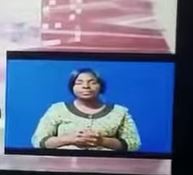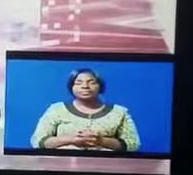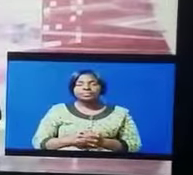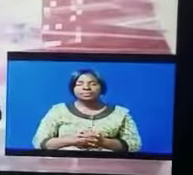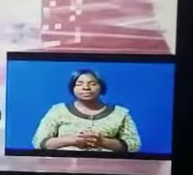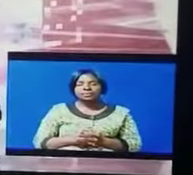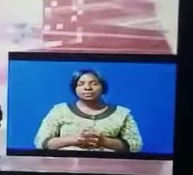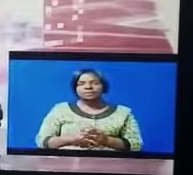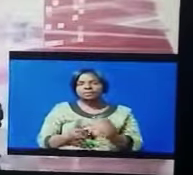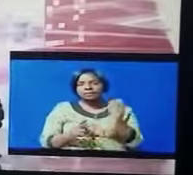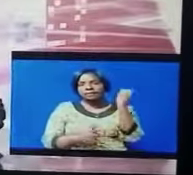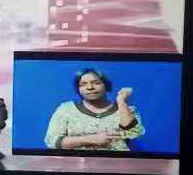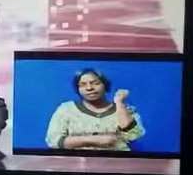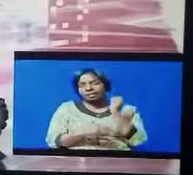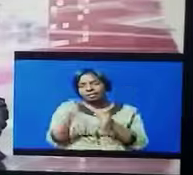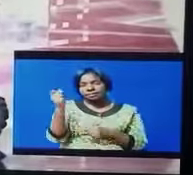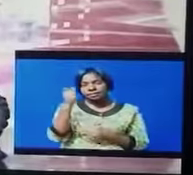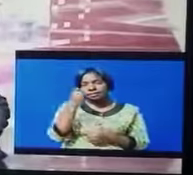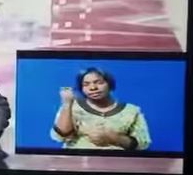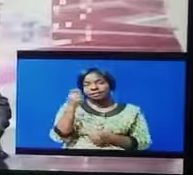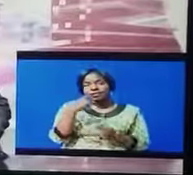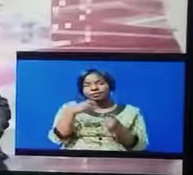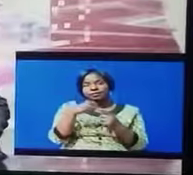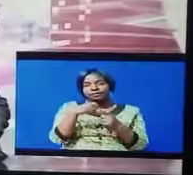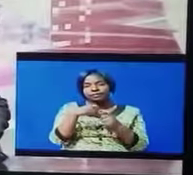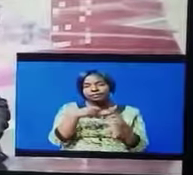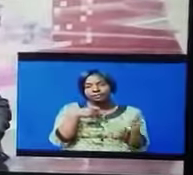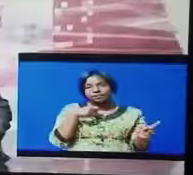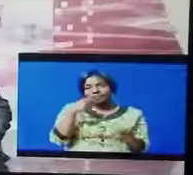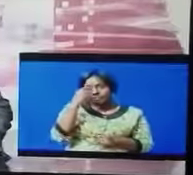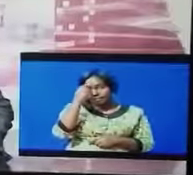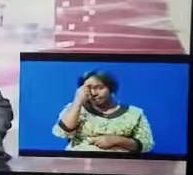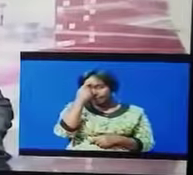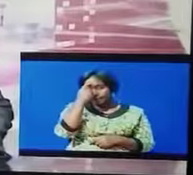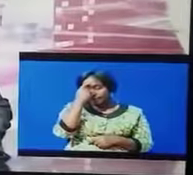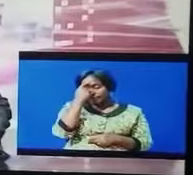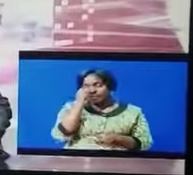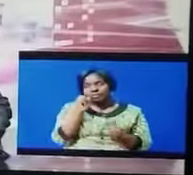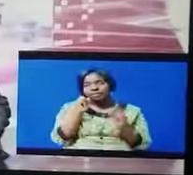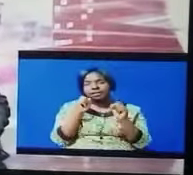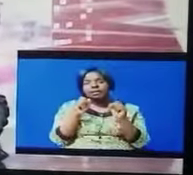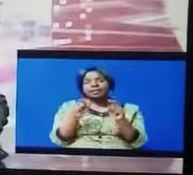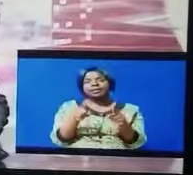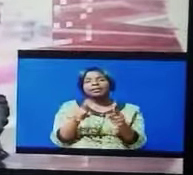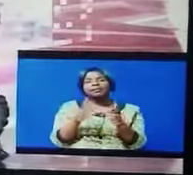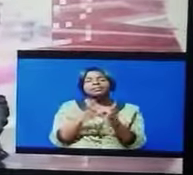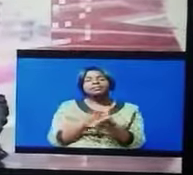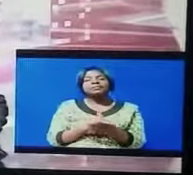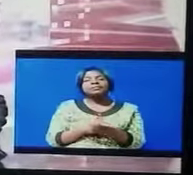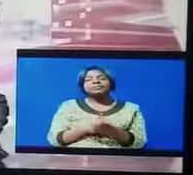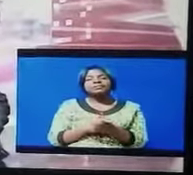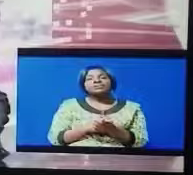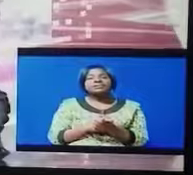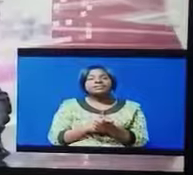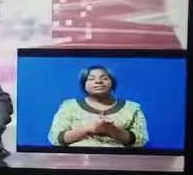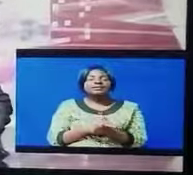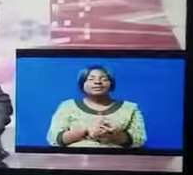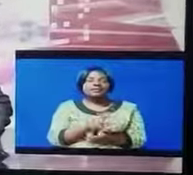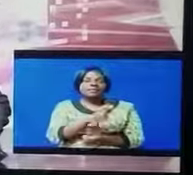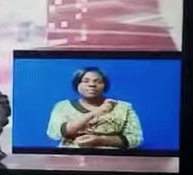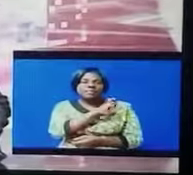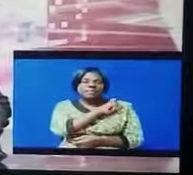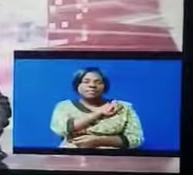Indian Vice President Venkai Naidu has launched the Jaipur Food Artificial Limb Fitment Camp in the